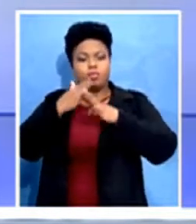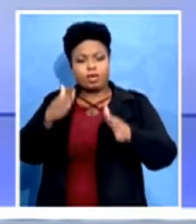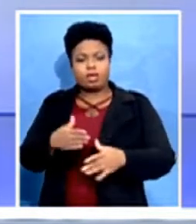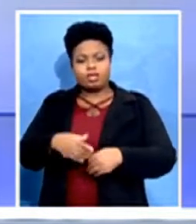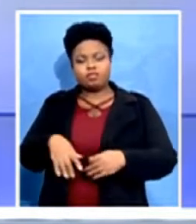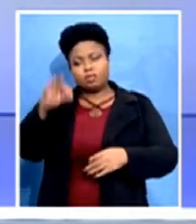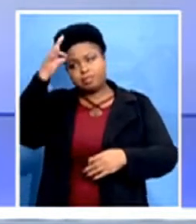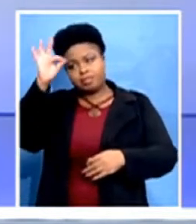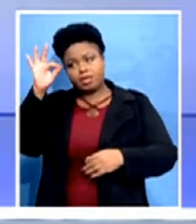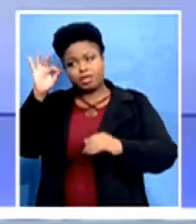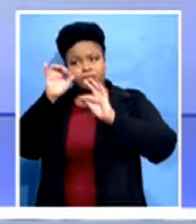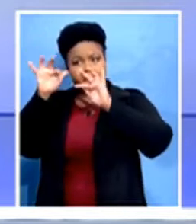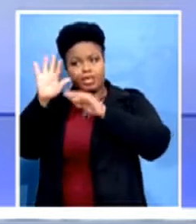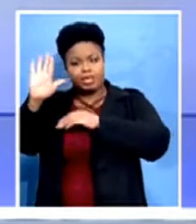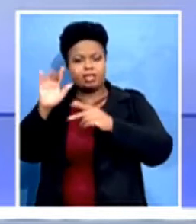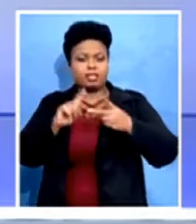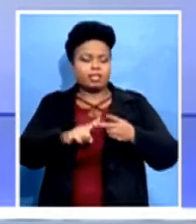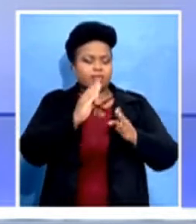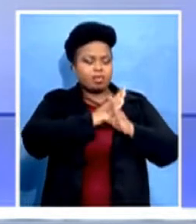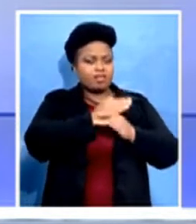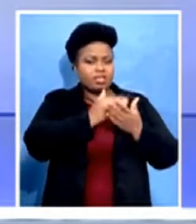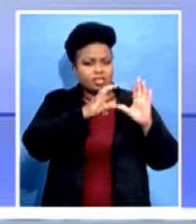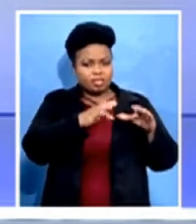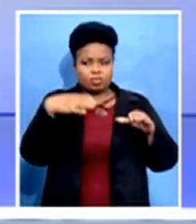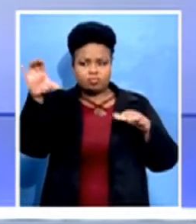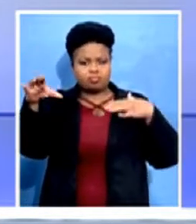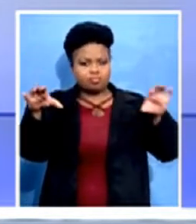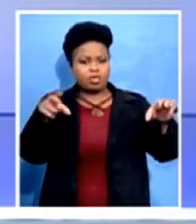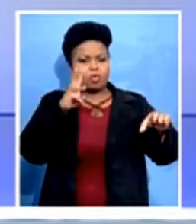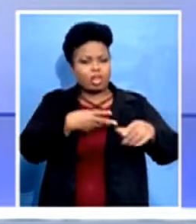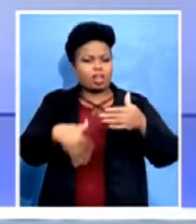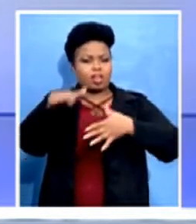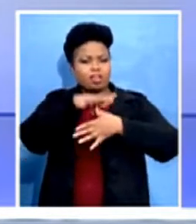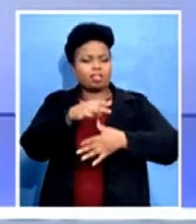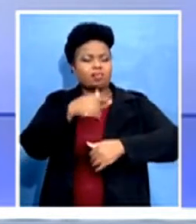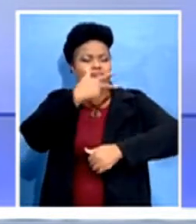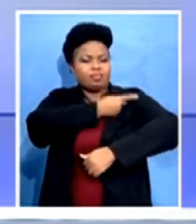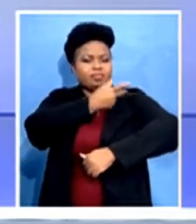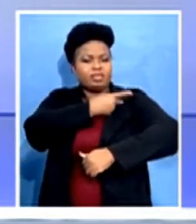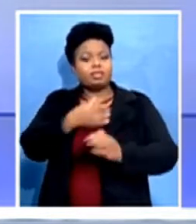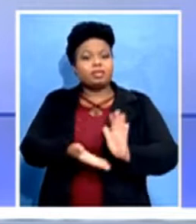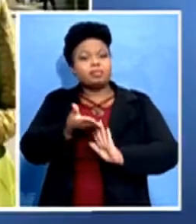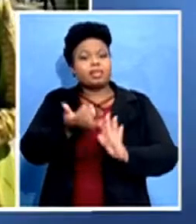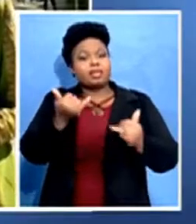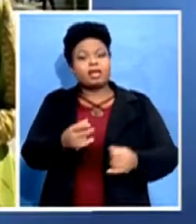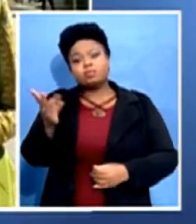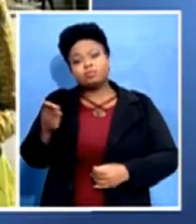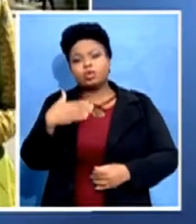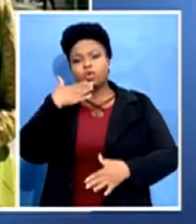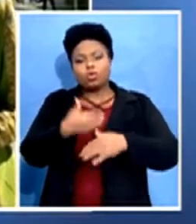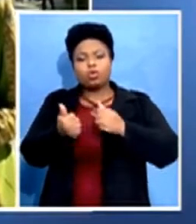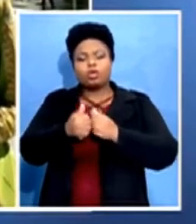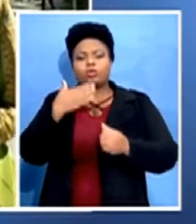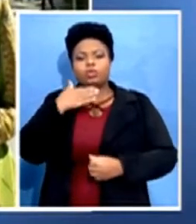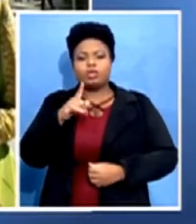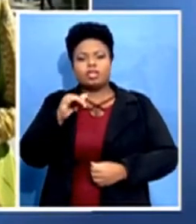of phase 1 of the mass rollout of the vaccine. For an update, let's now cross live to our colleague, Lerato Fekisi. A very good morning to Lerato, the